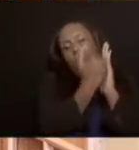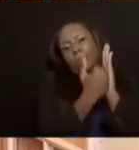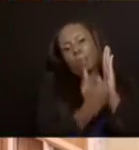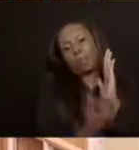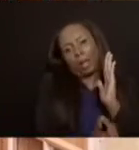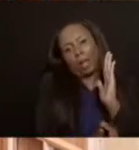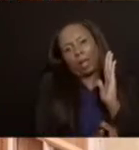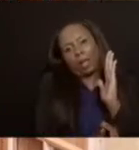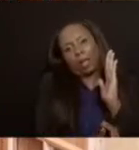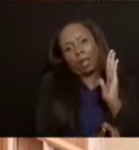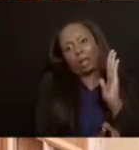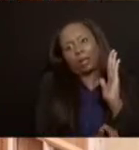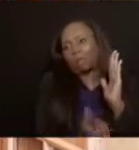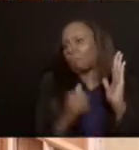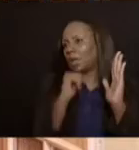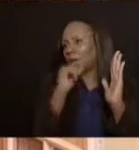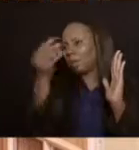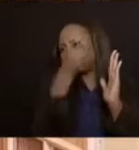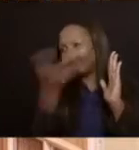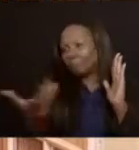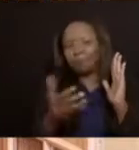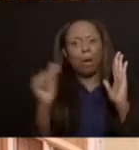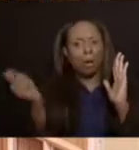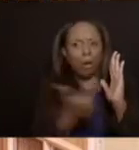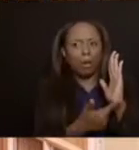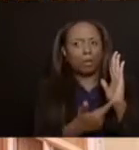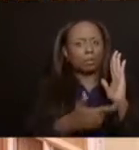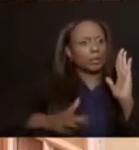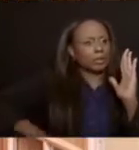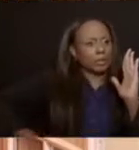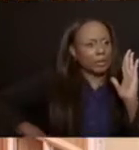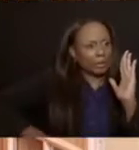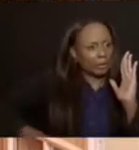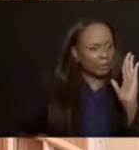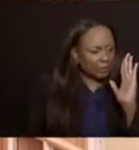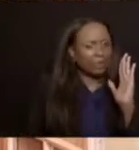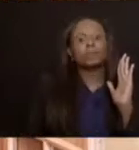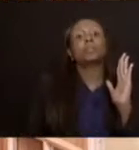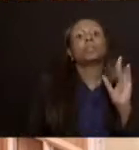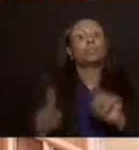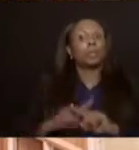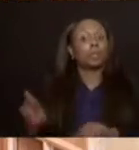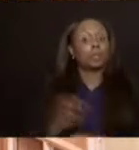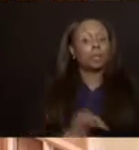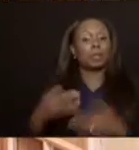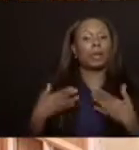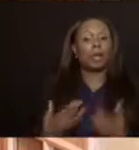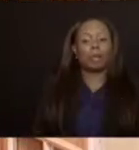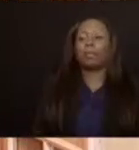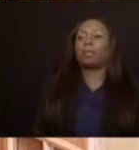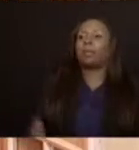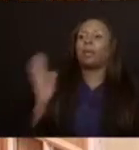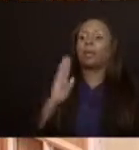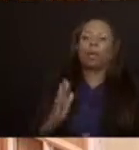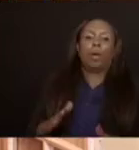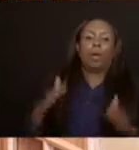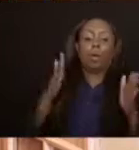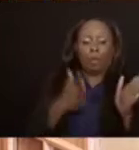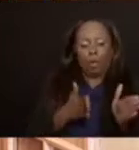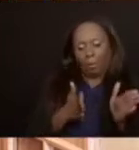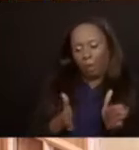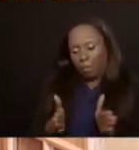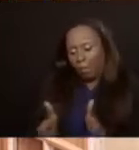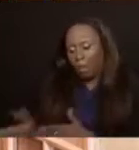that this is an exhaustive list. But what I am asking you to recognize is that the Ministry of Health will work through step by step by